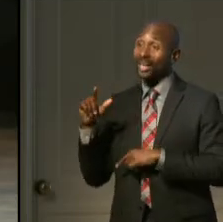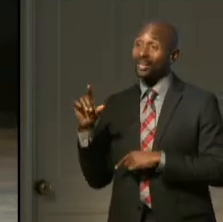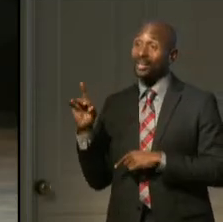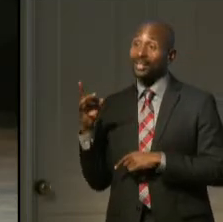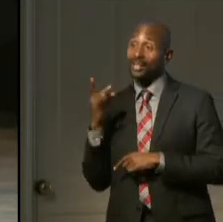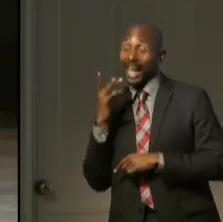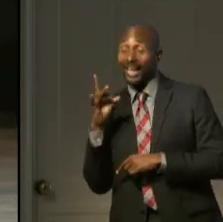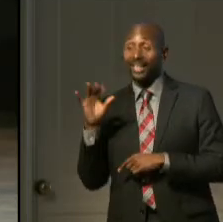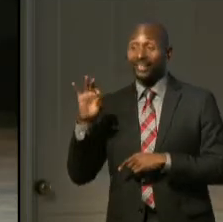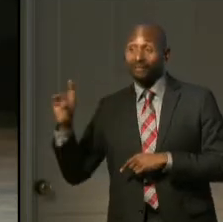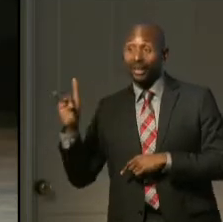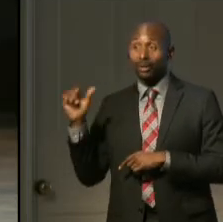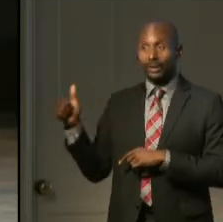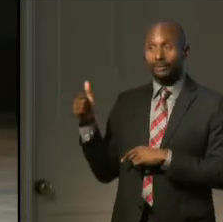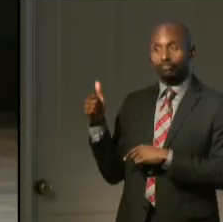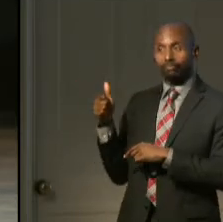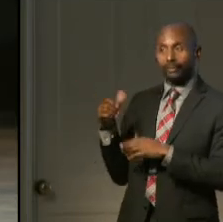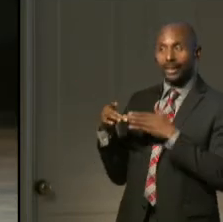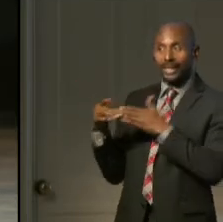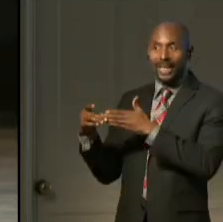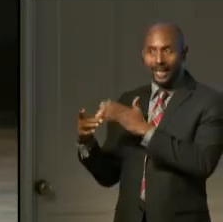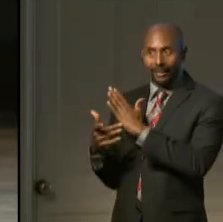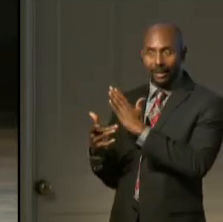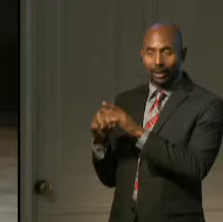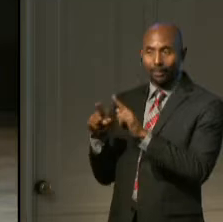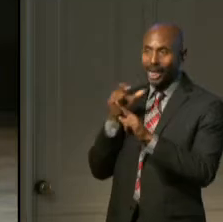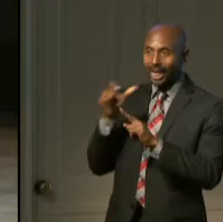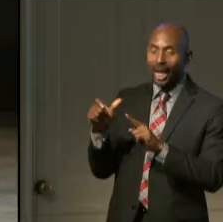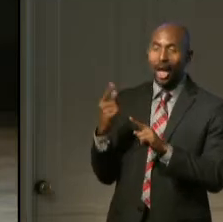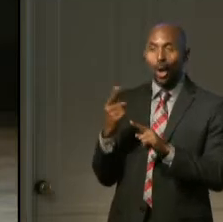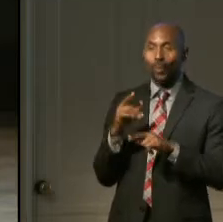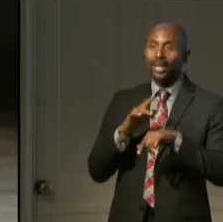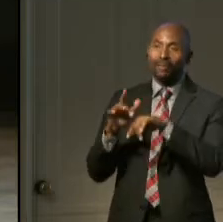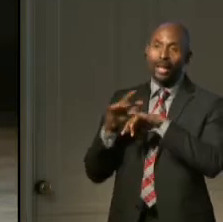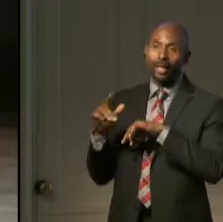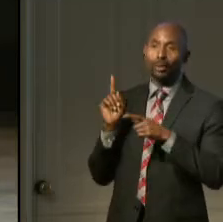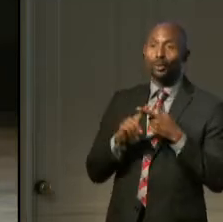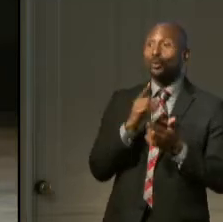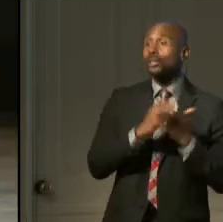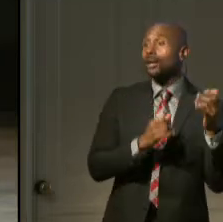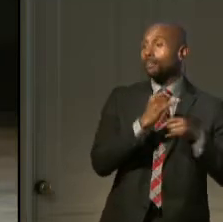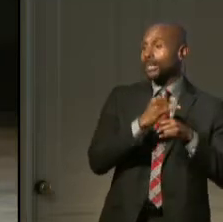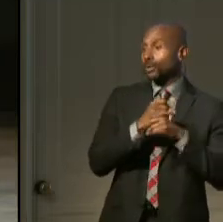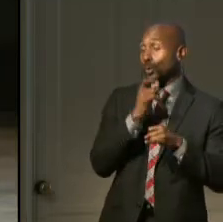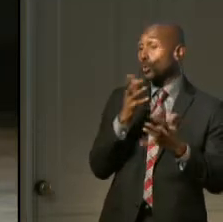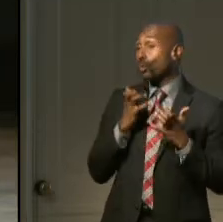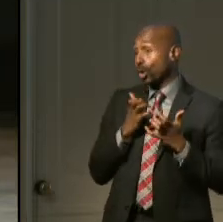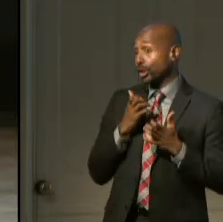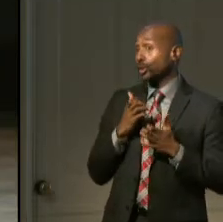cutting edge and not necessarily available to some of the institutions that want to preserve these objects?